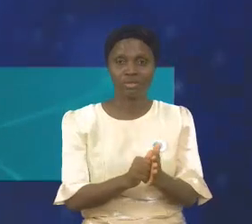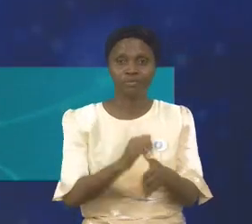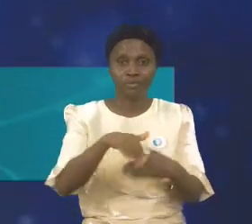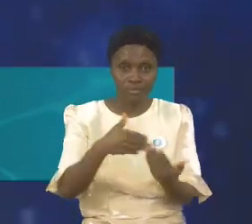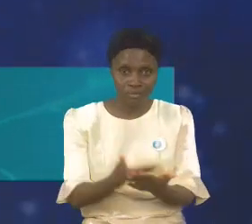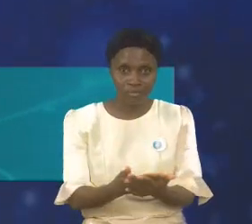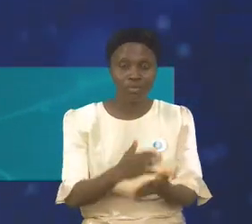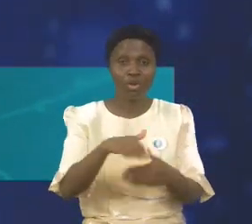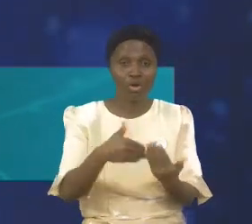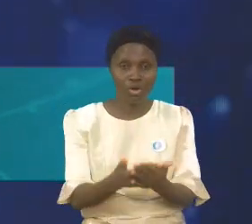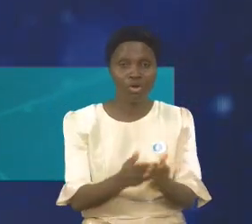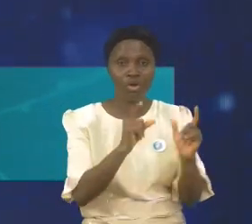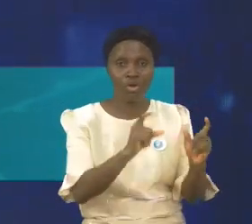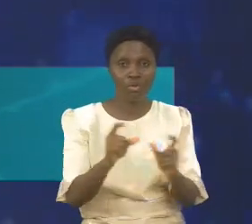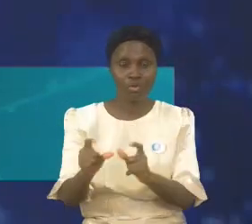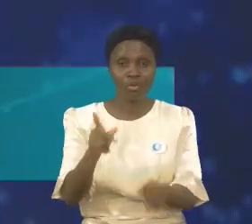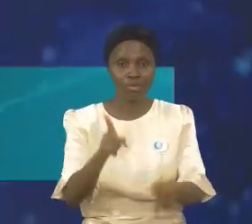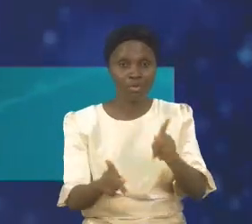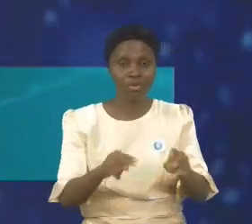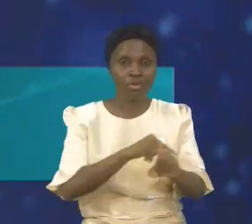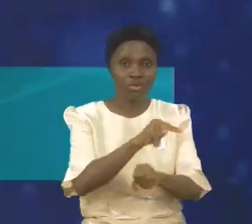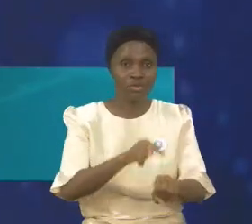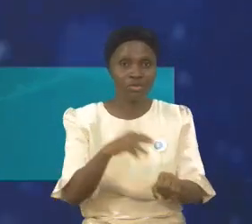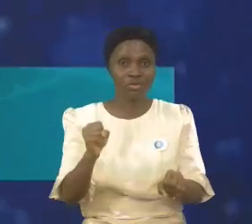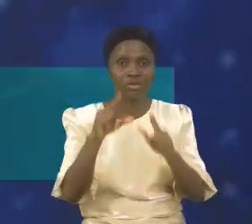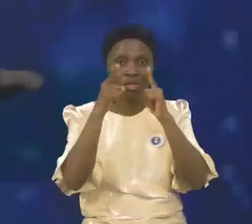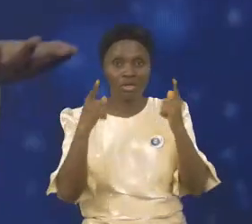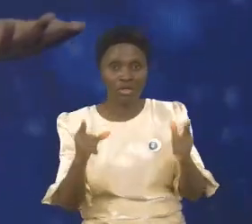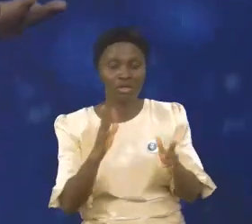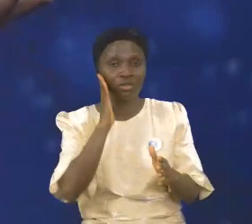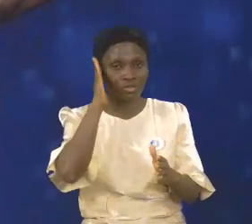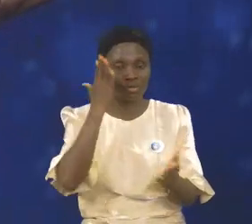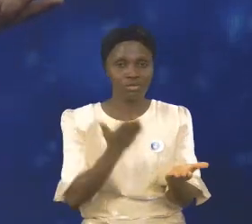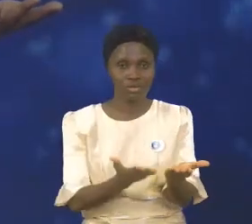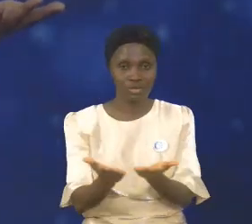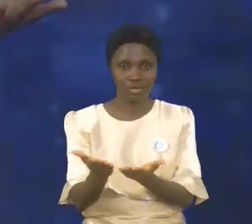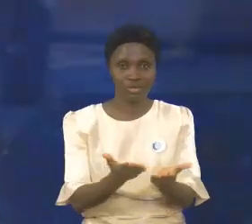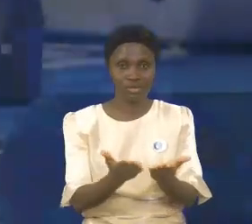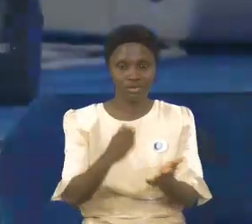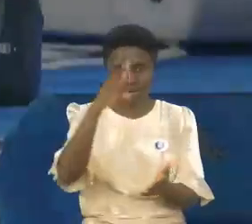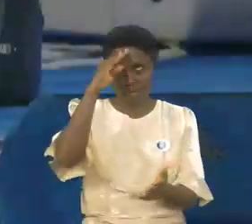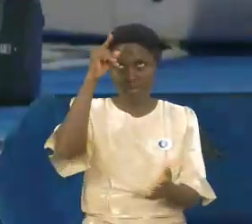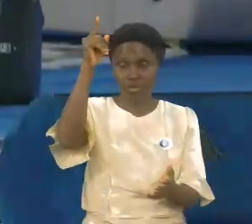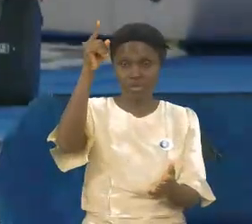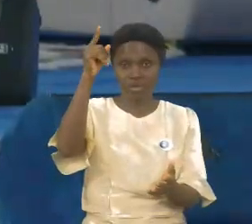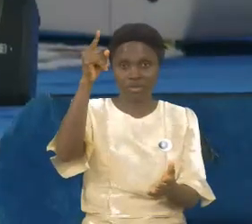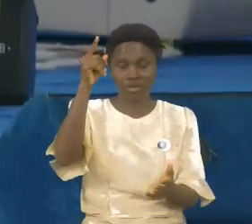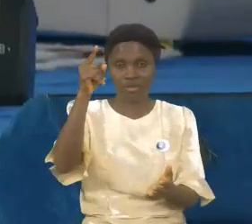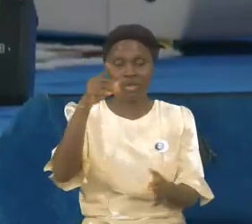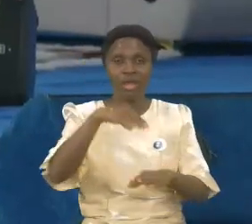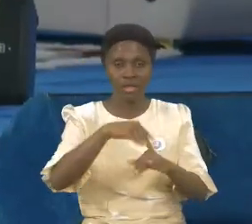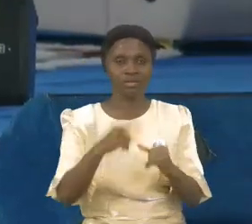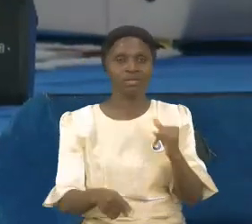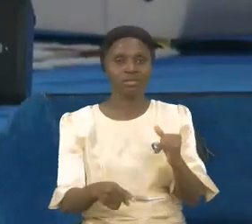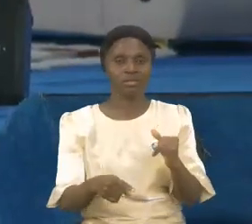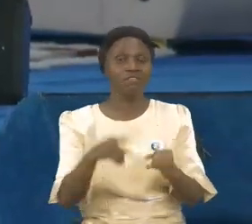all people and nations and languages should serve him at last.